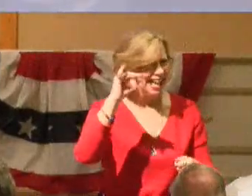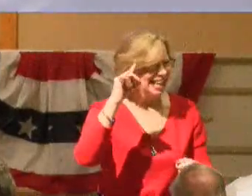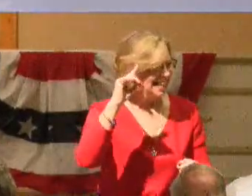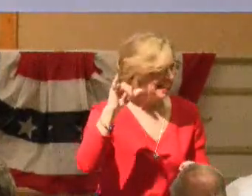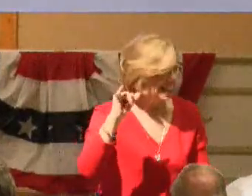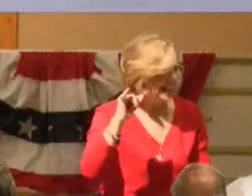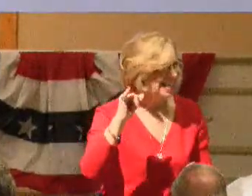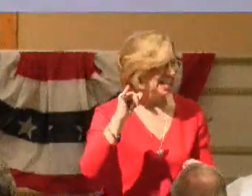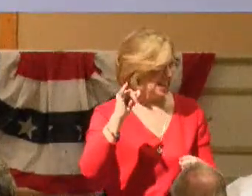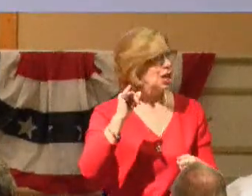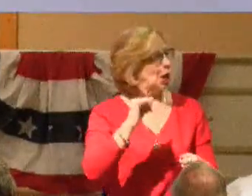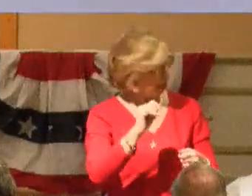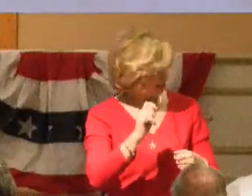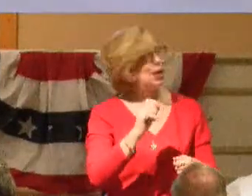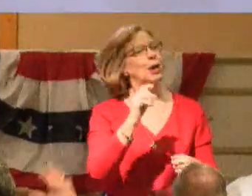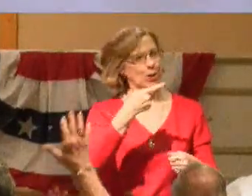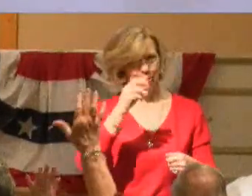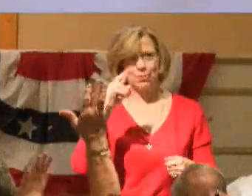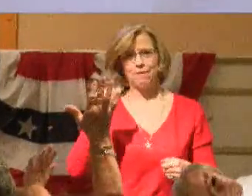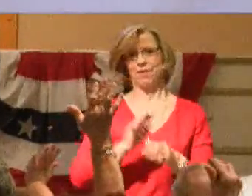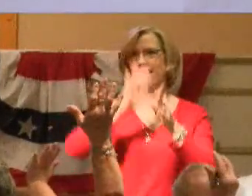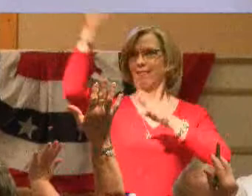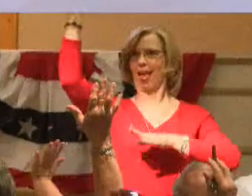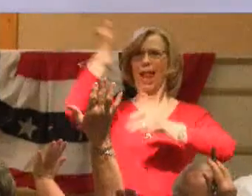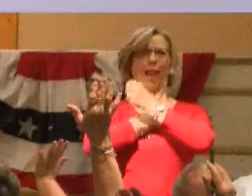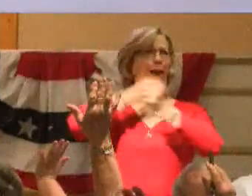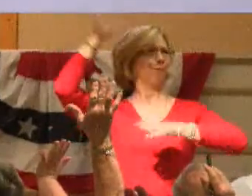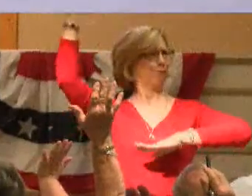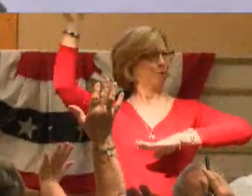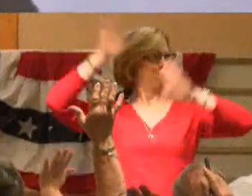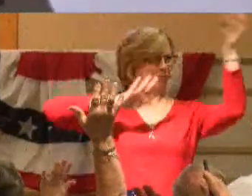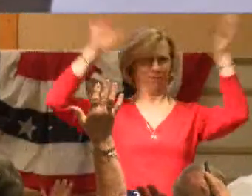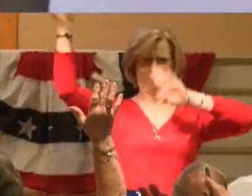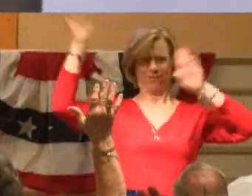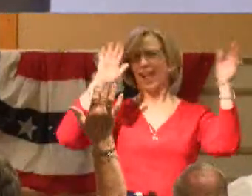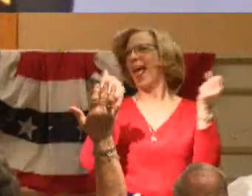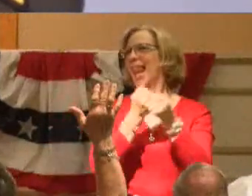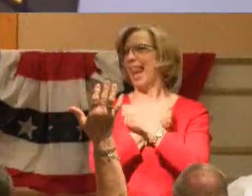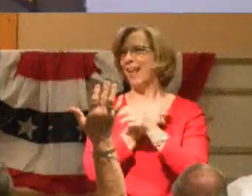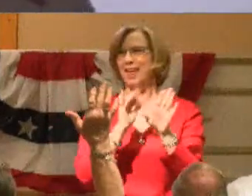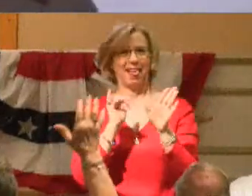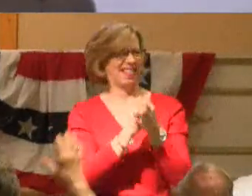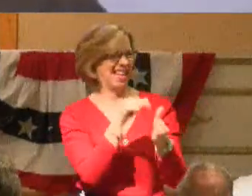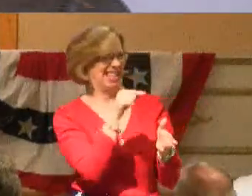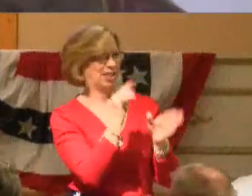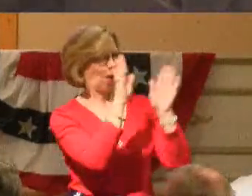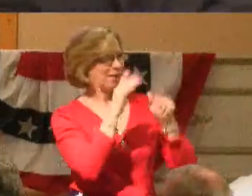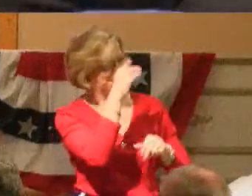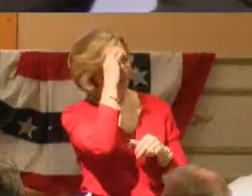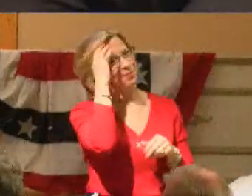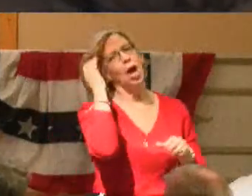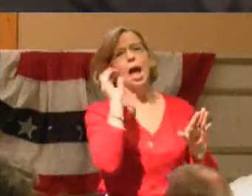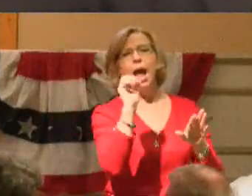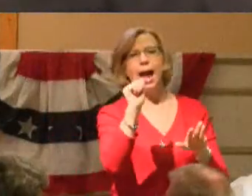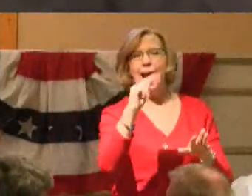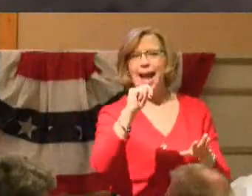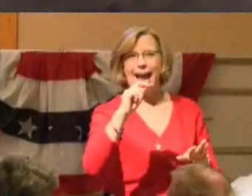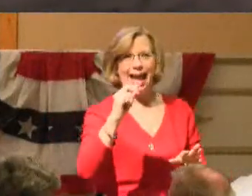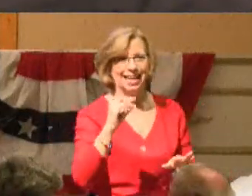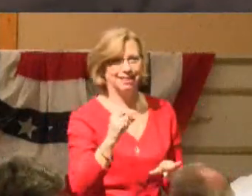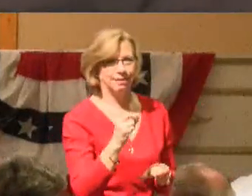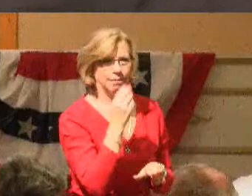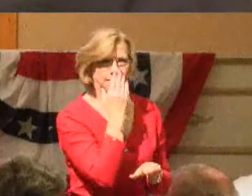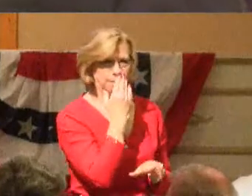How many Andy Griffith fans do I have in here? Oh, this is awesome. Wonderful. Wonderful. Do y'all remember